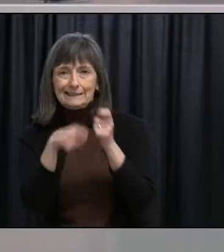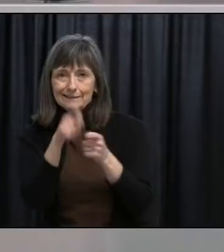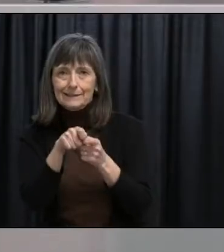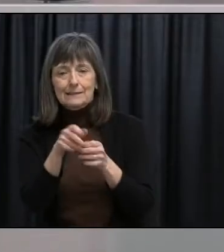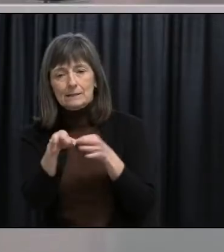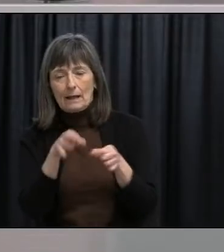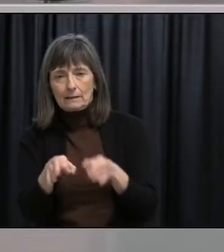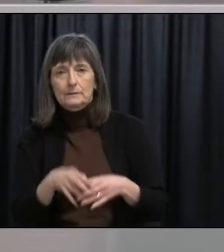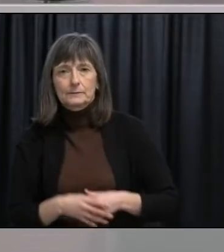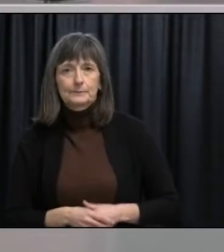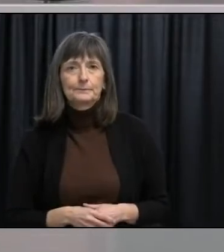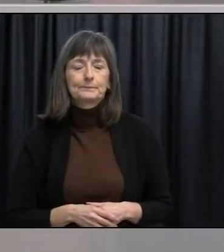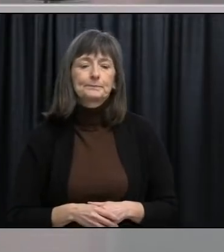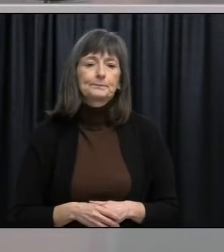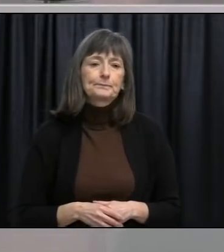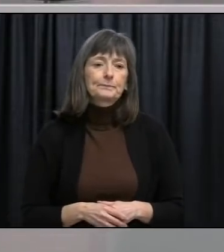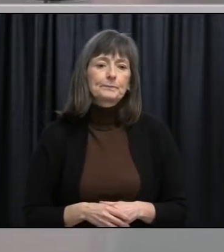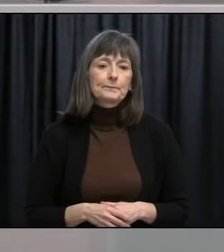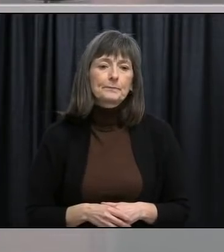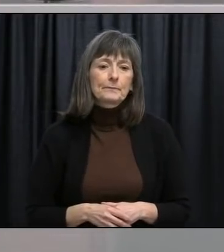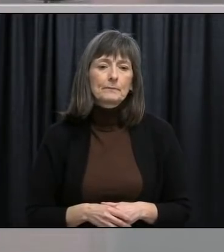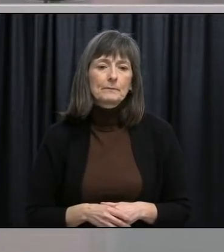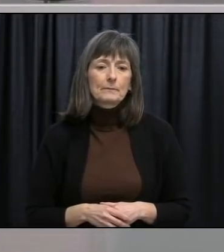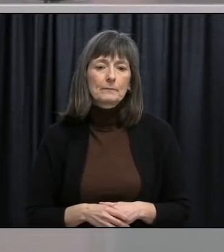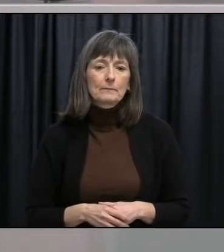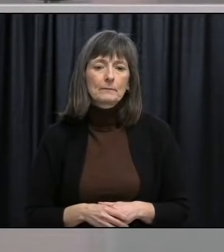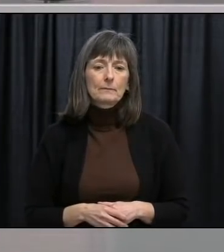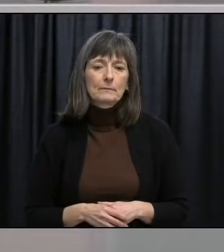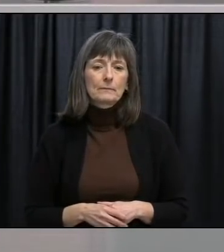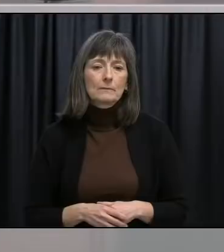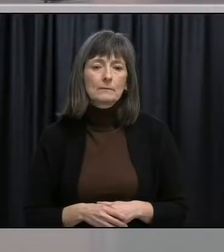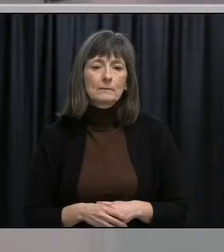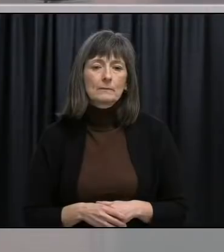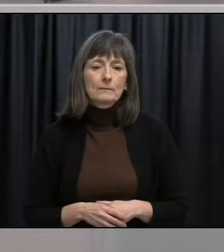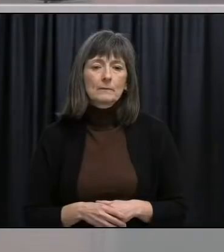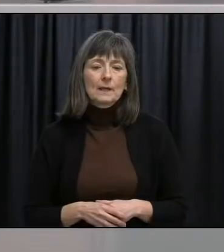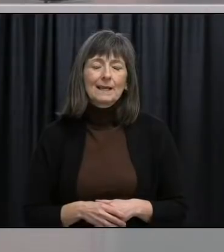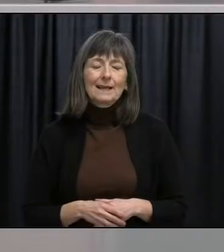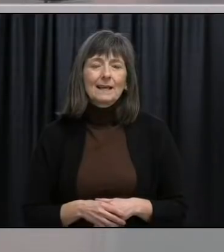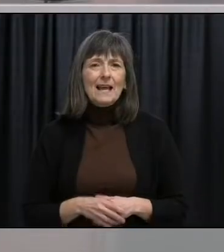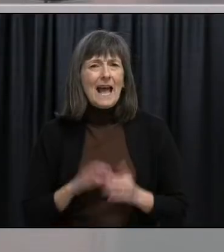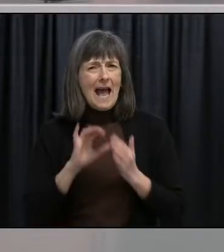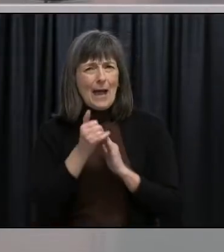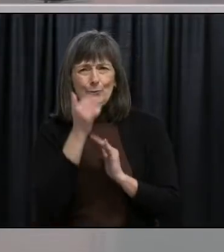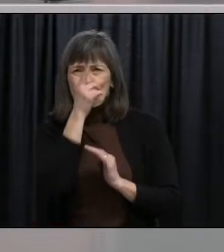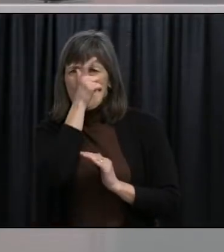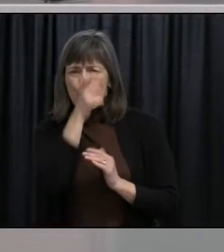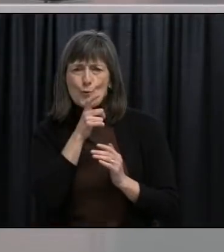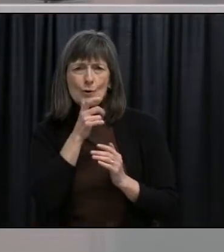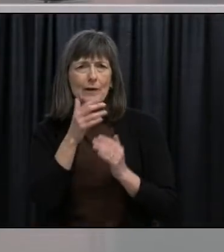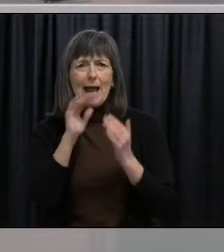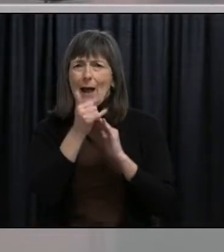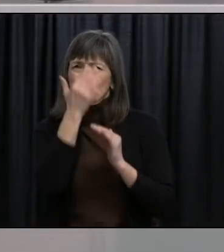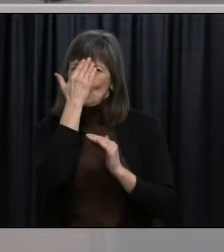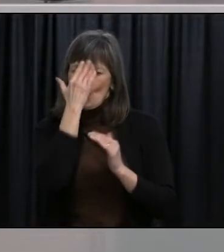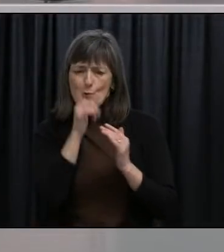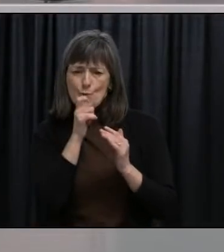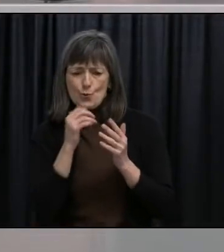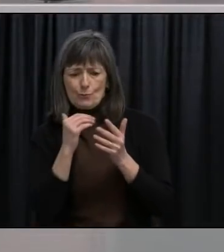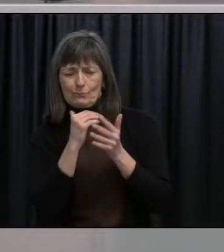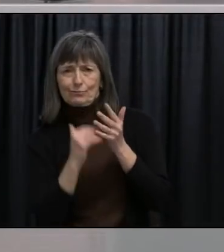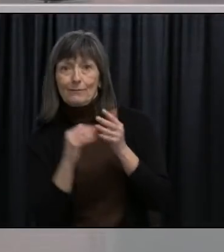And what's going to be done to enforce these various qualifications? Because in the next phase, there's a fairly large